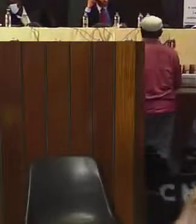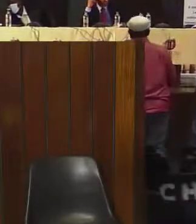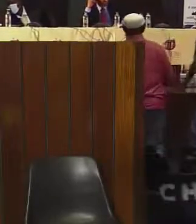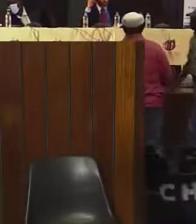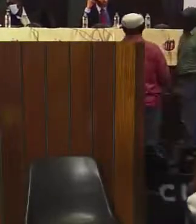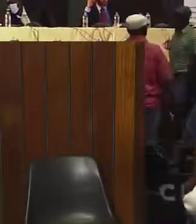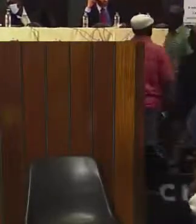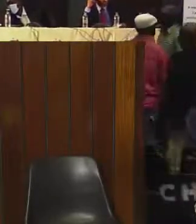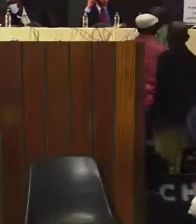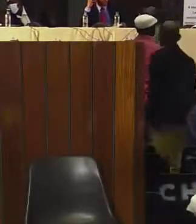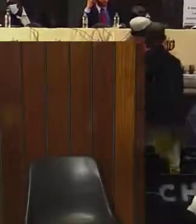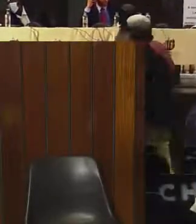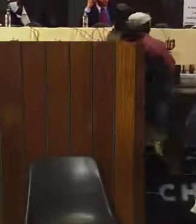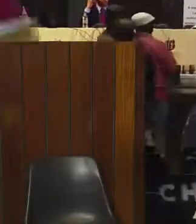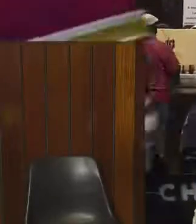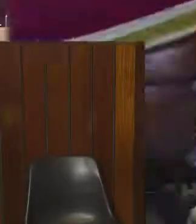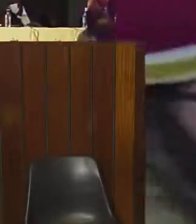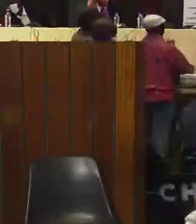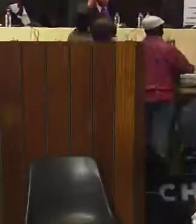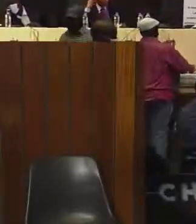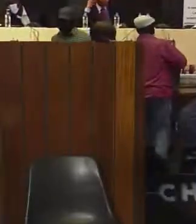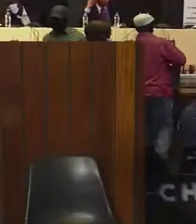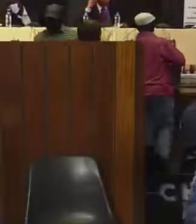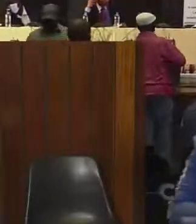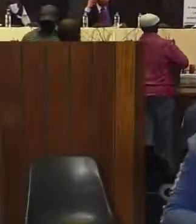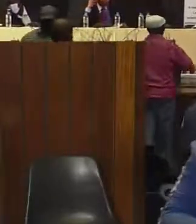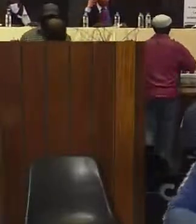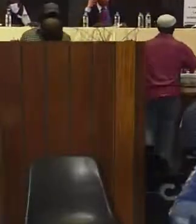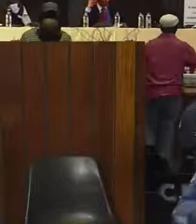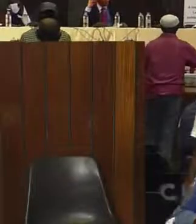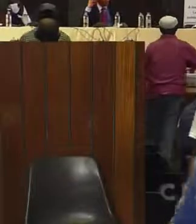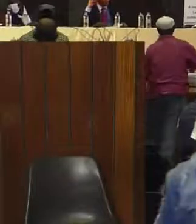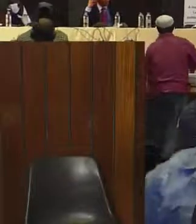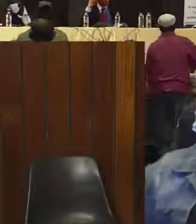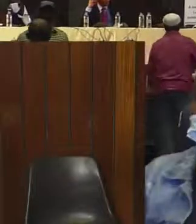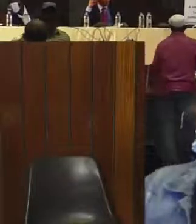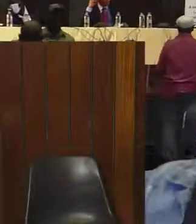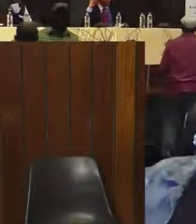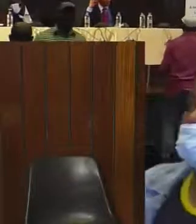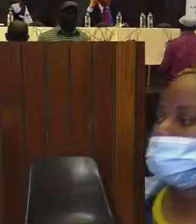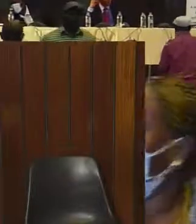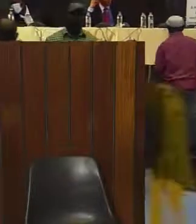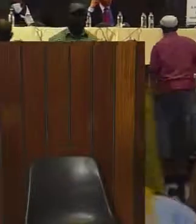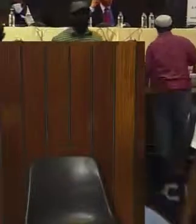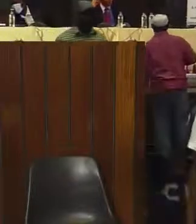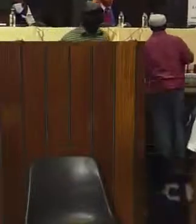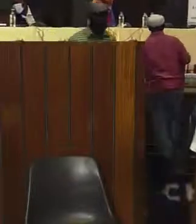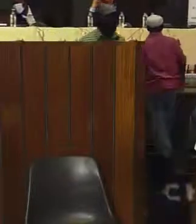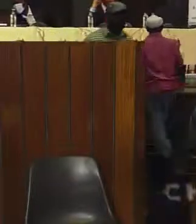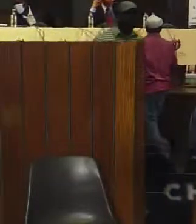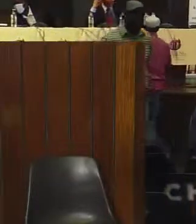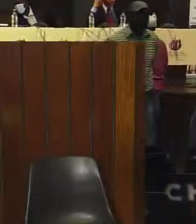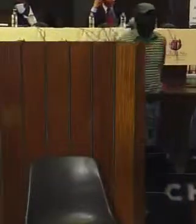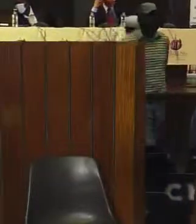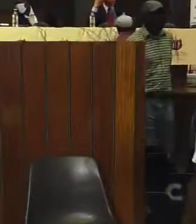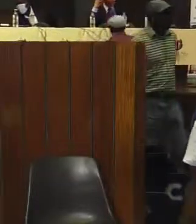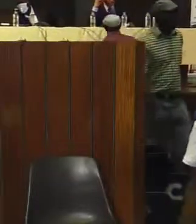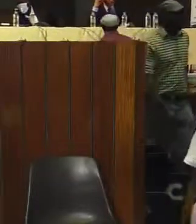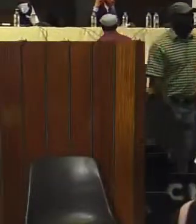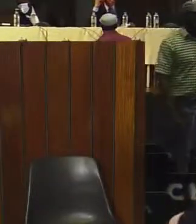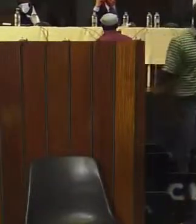All right. Honourable members, we had a presentation on the